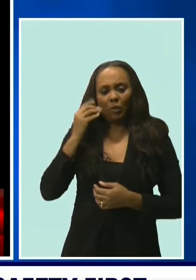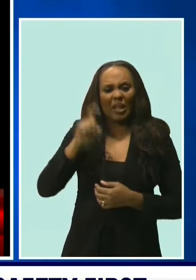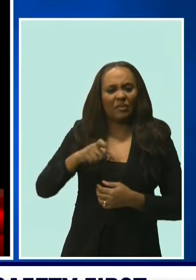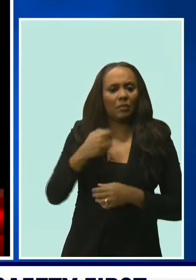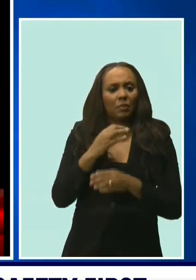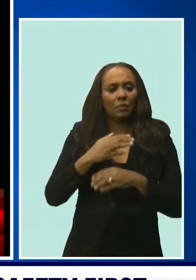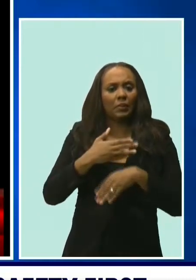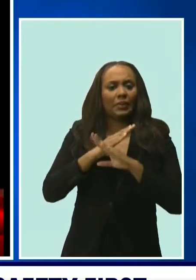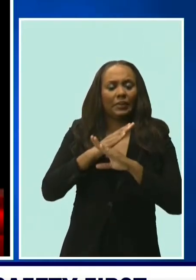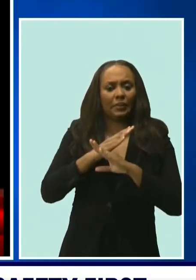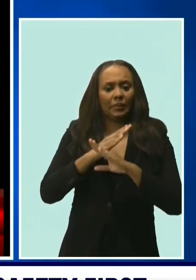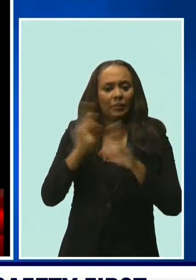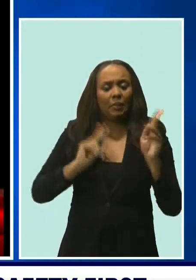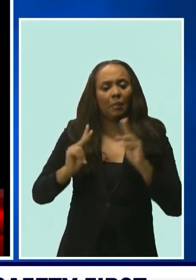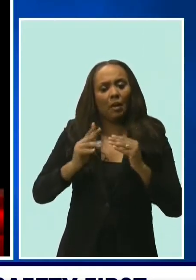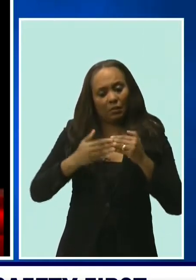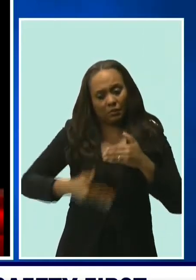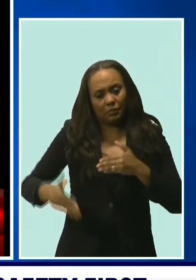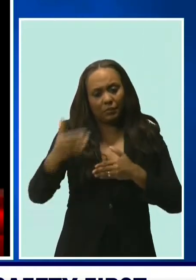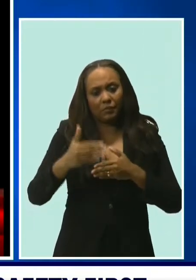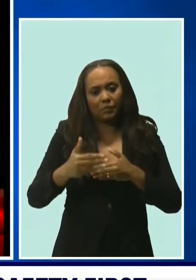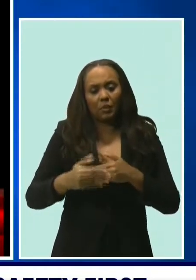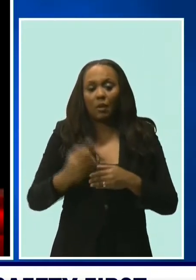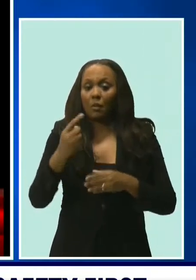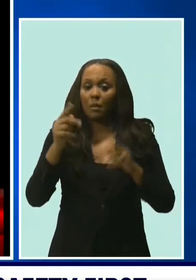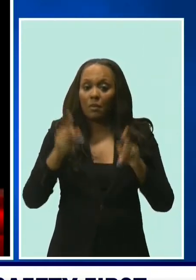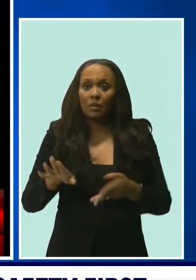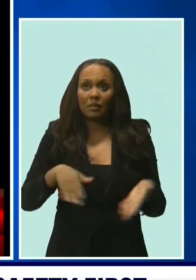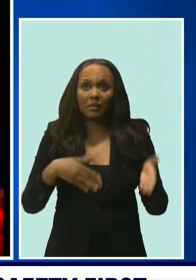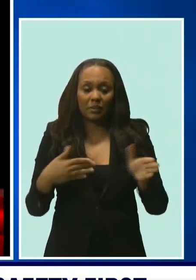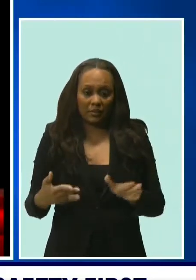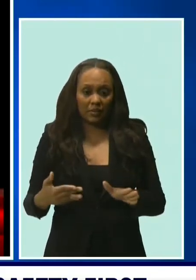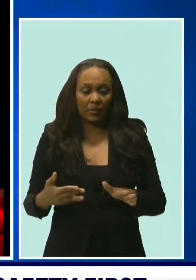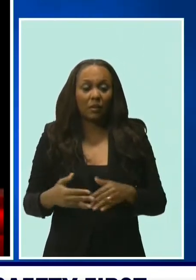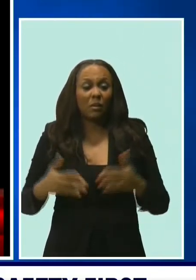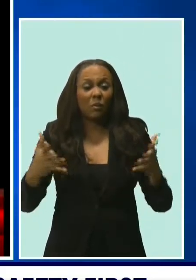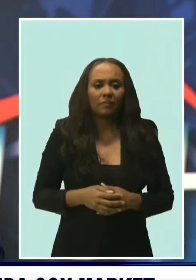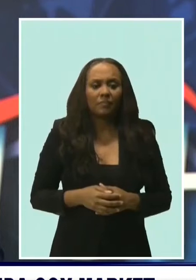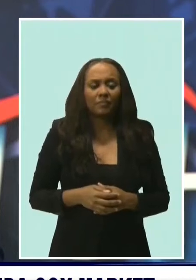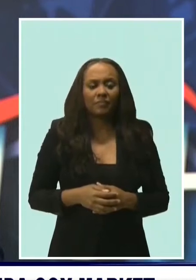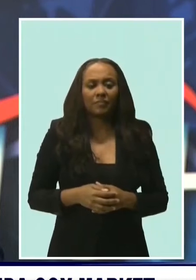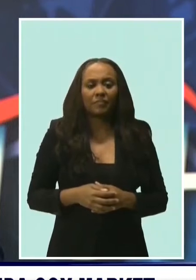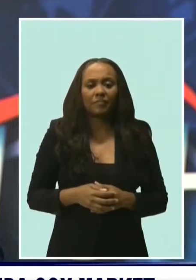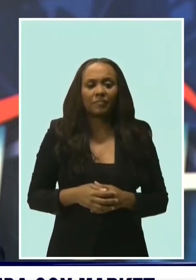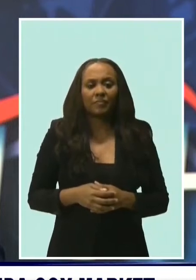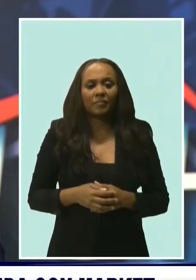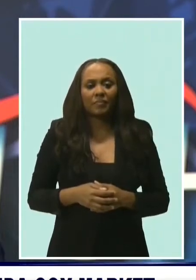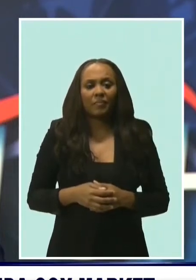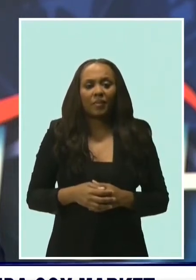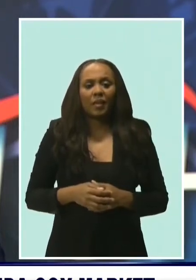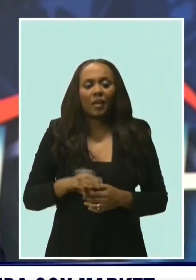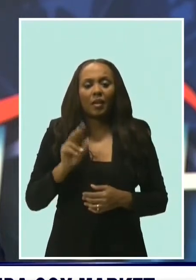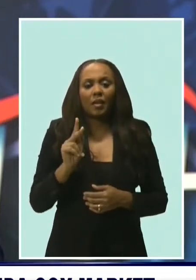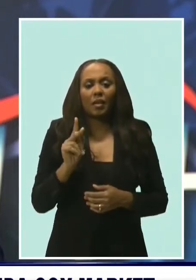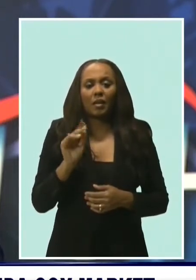half of who or what it is, and that we are sponsoring discrimination or phobias of any